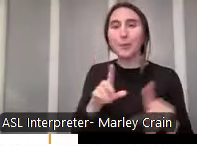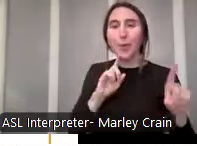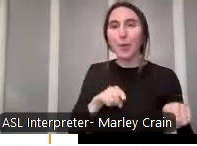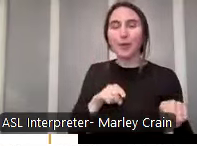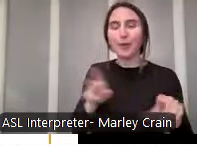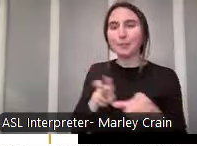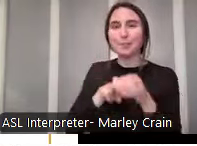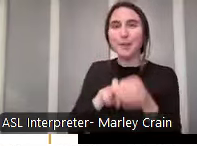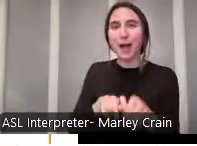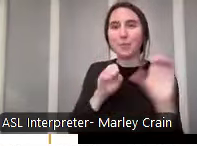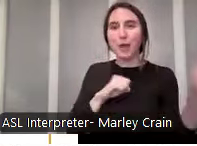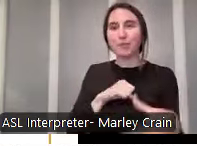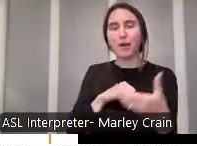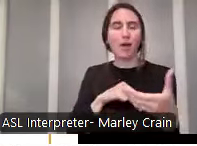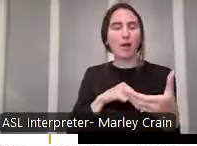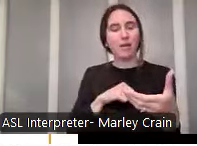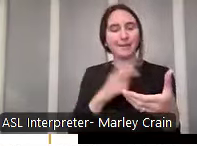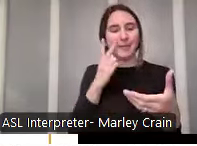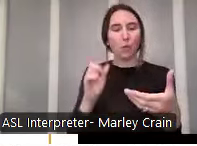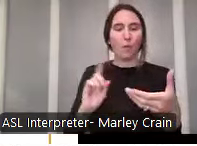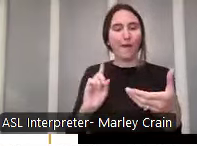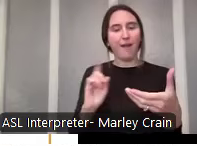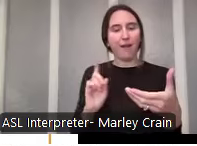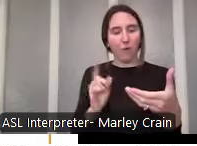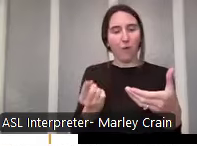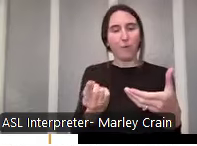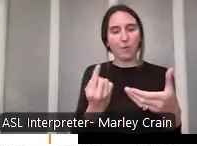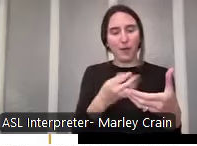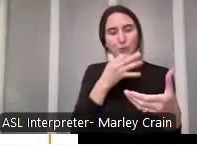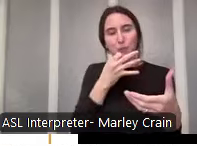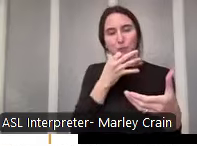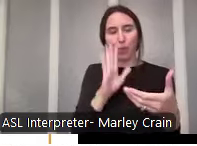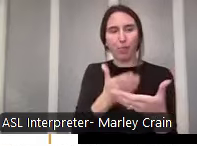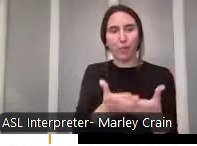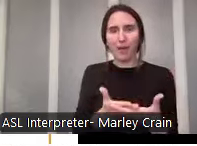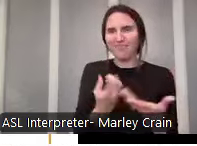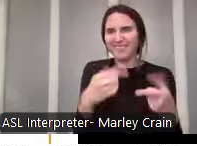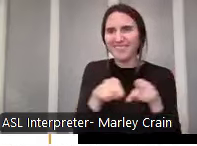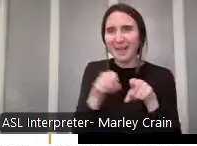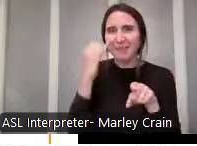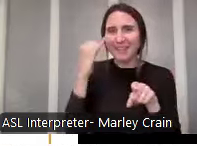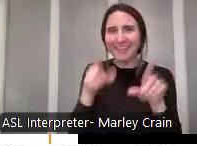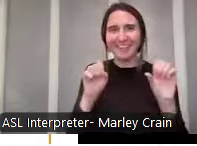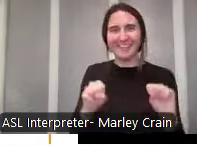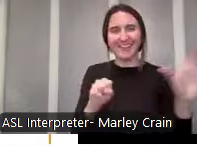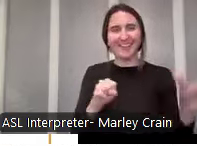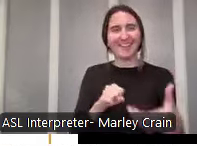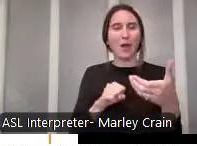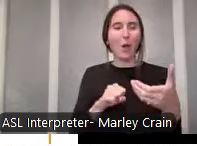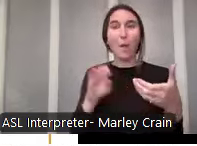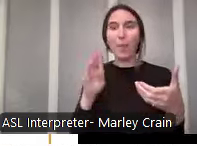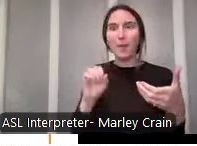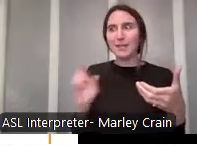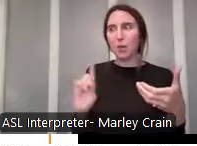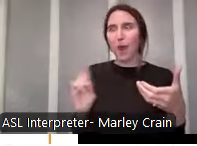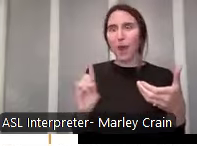can see where your food is or where your taxi is. Now you can see where your child is. And so that it's a really, really helpful thing for